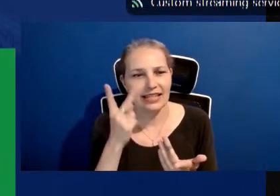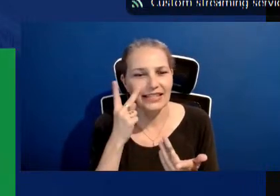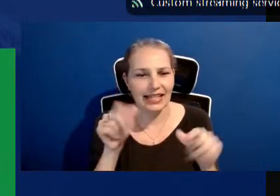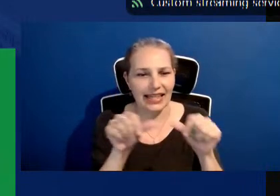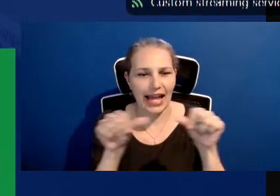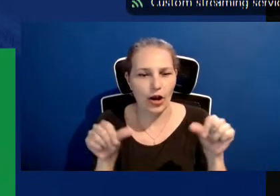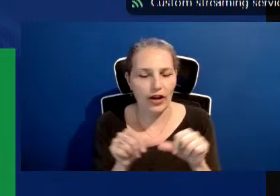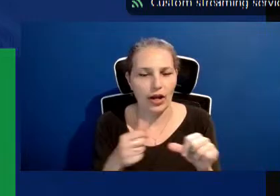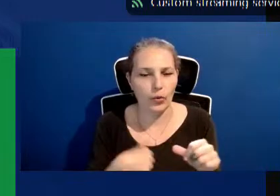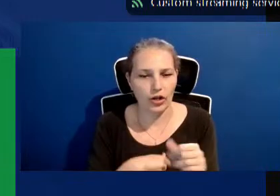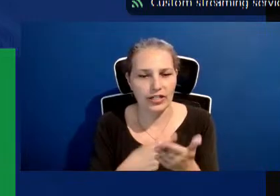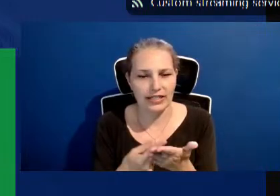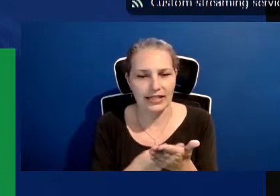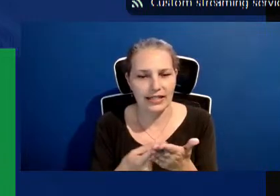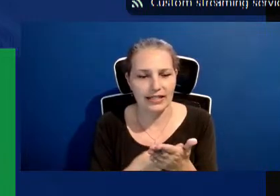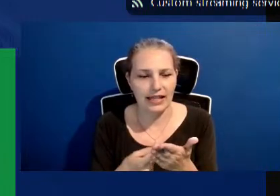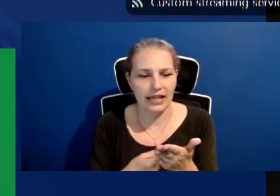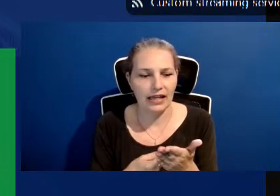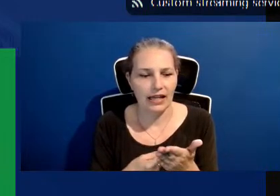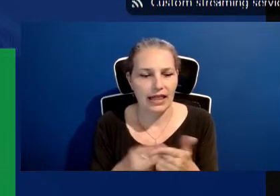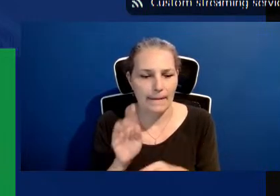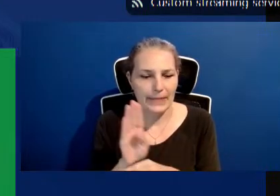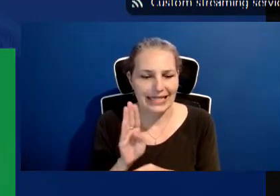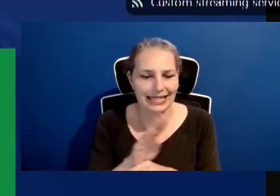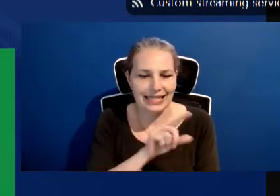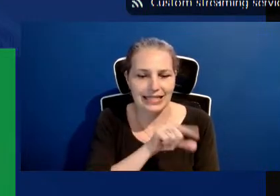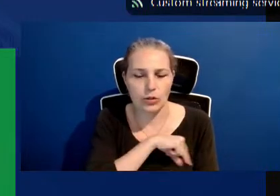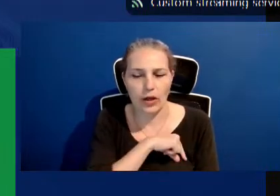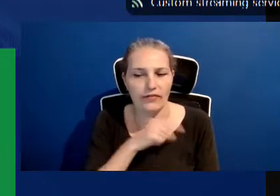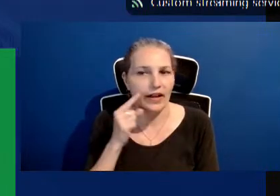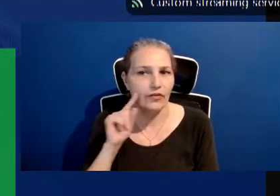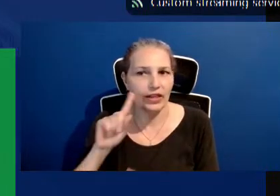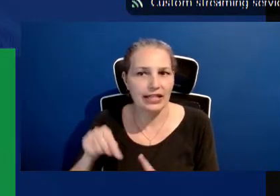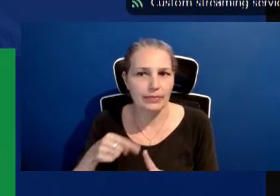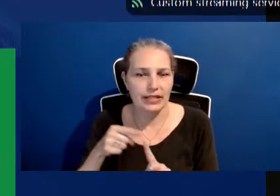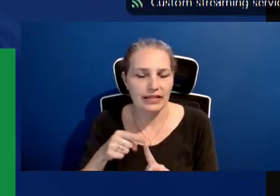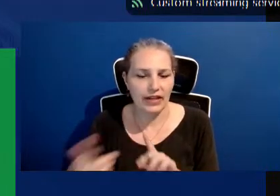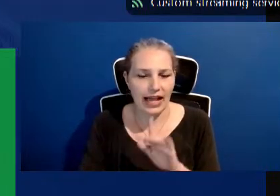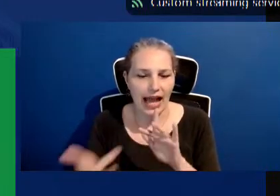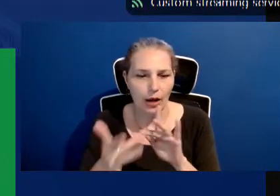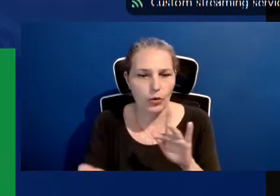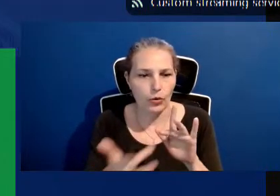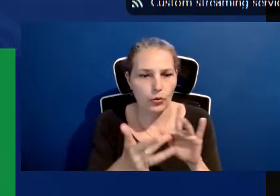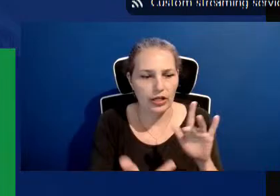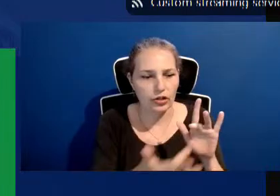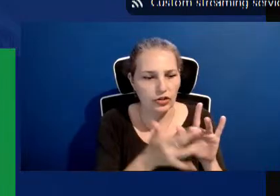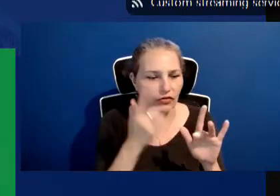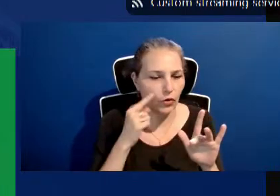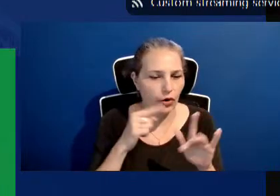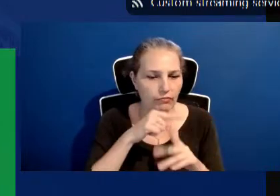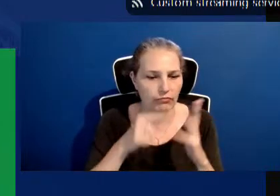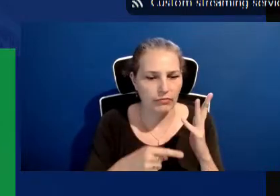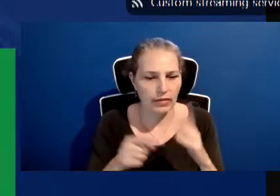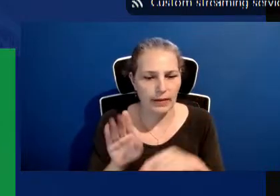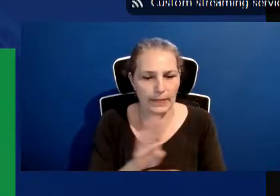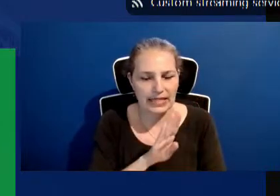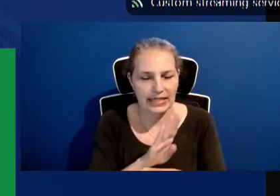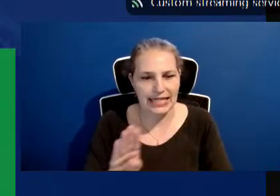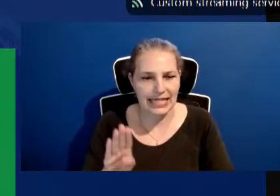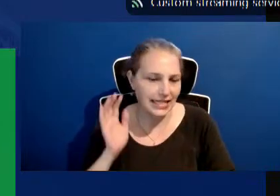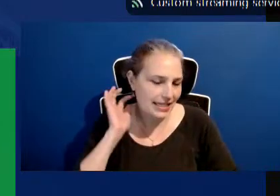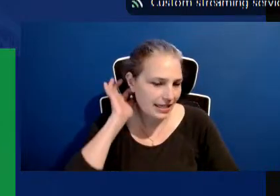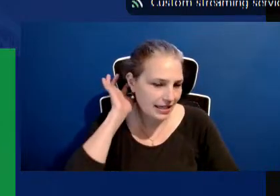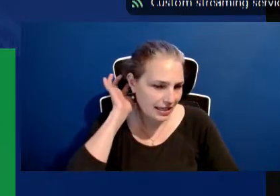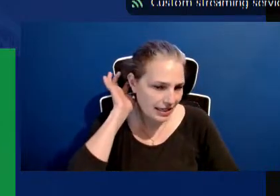that of businesses that will qualify for this very targeted outreach to these businesses. And these are the businesses that